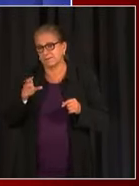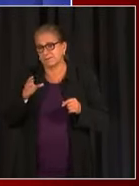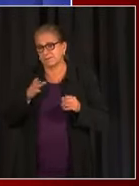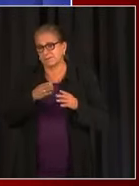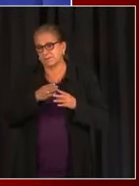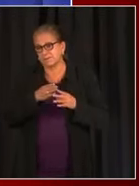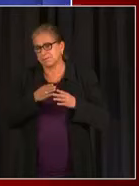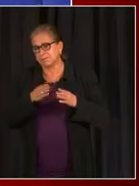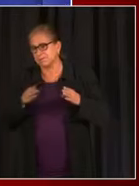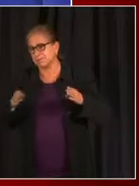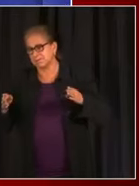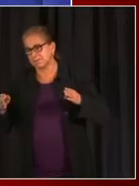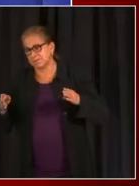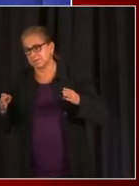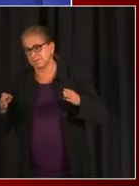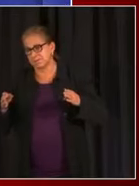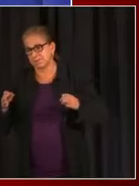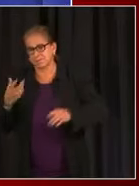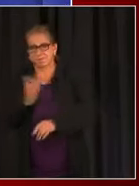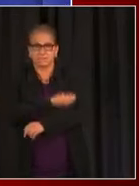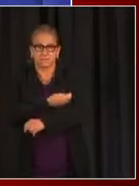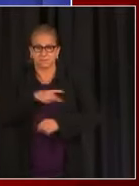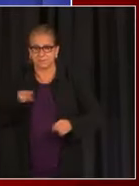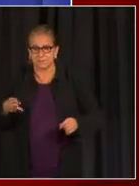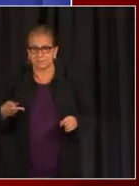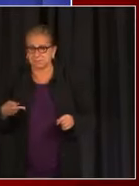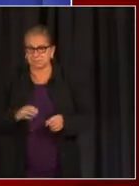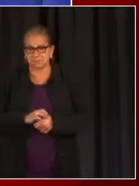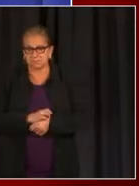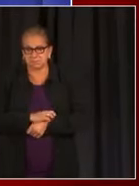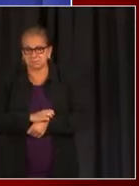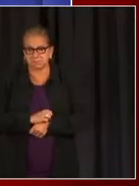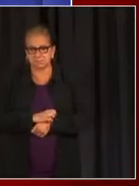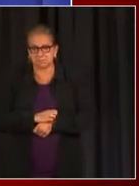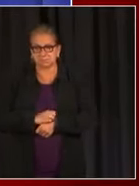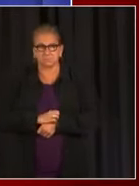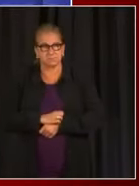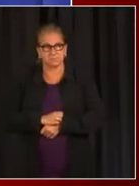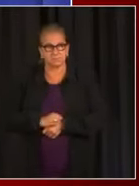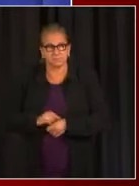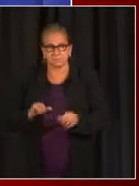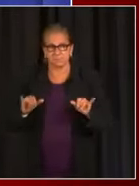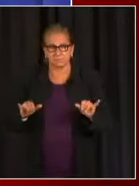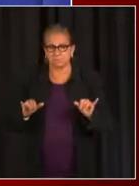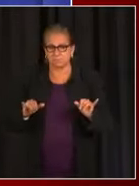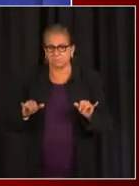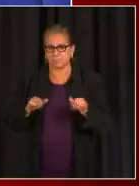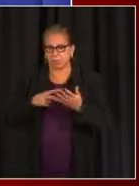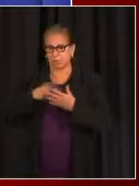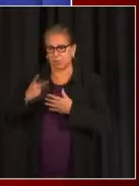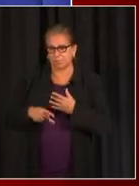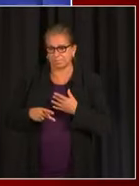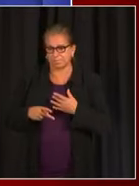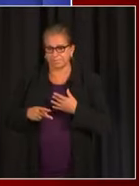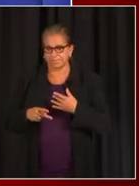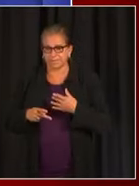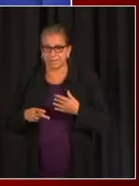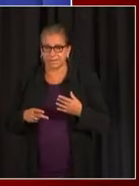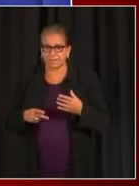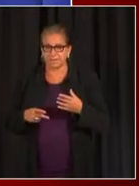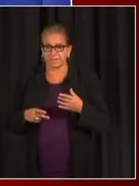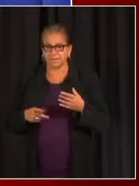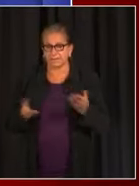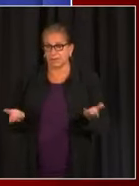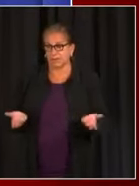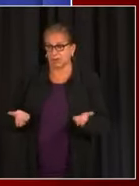routine childhood immunizations. So there is no need for there to be a delay. We have pediatric practices now in the district